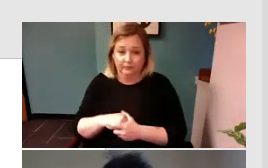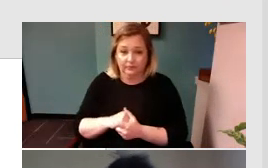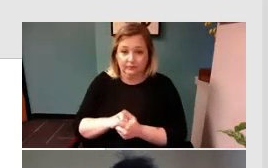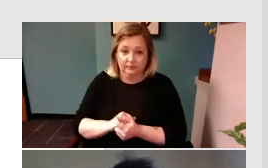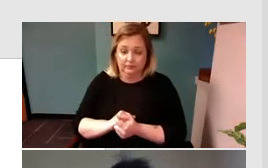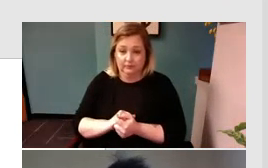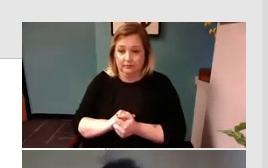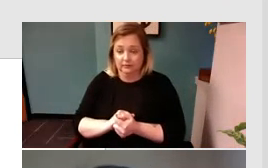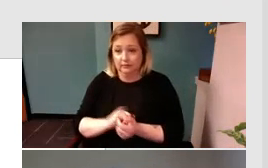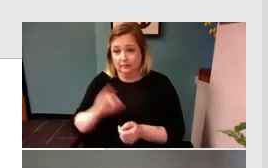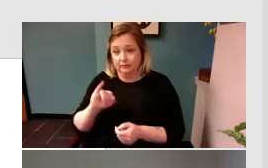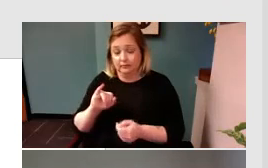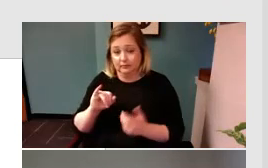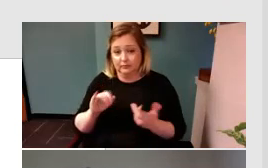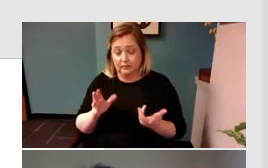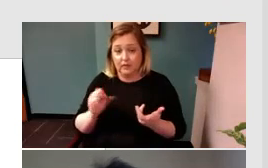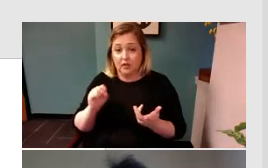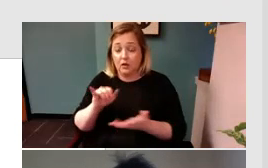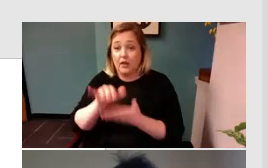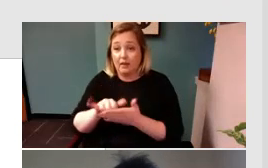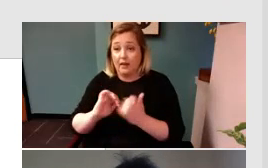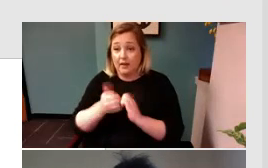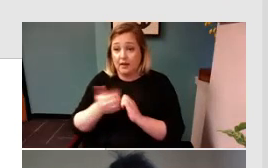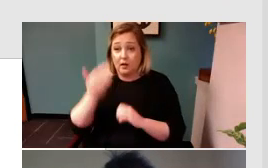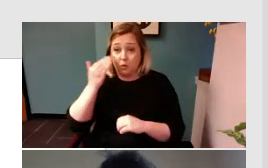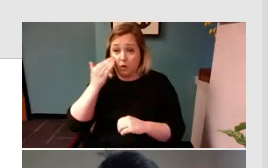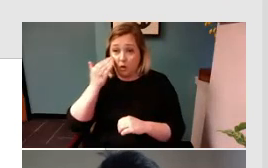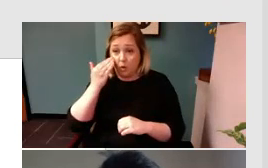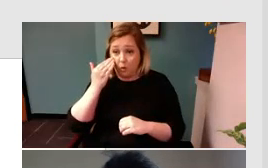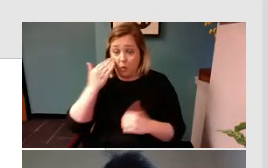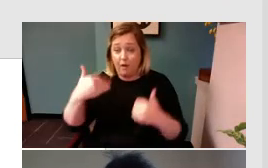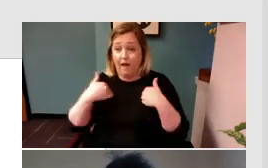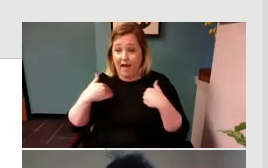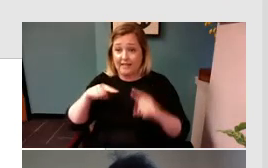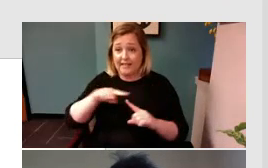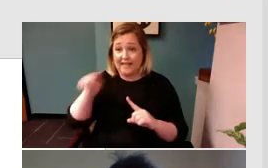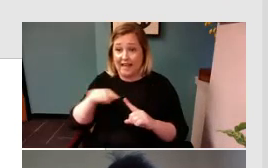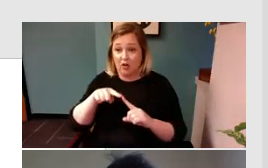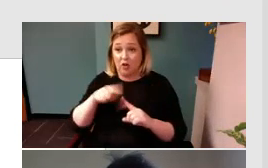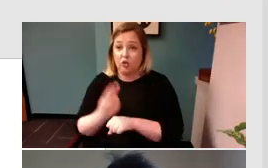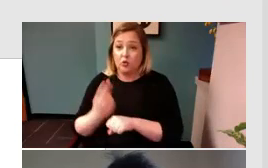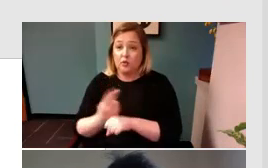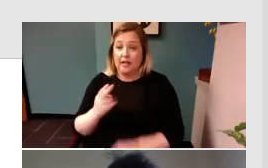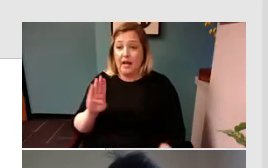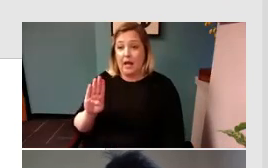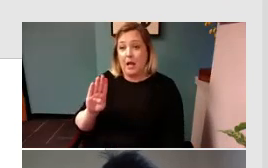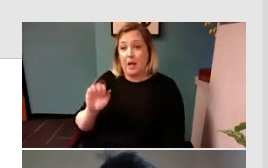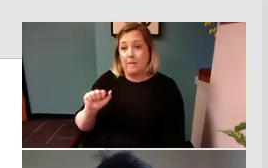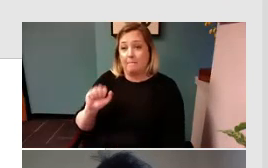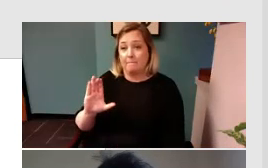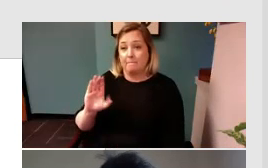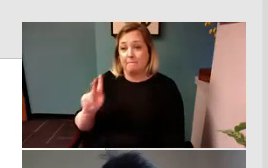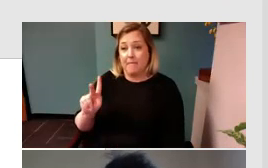detected a cycle. So that is how we know that there is a cycle using back edges. But how would we approach this